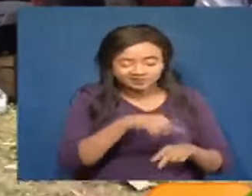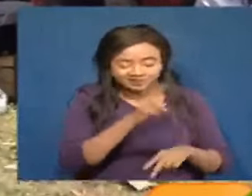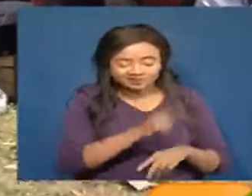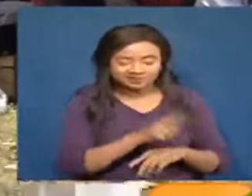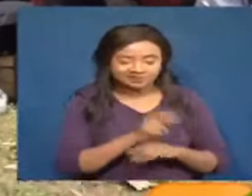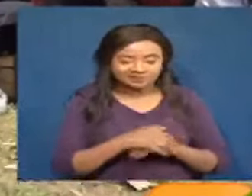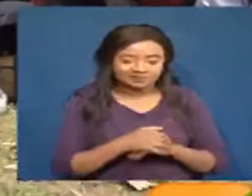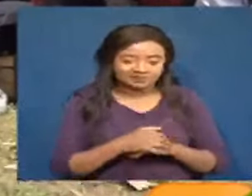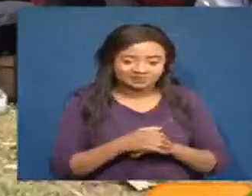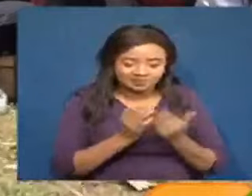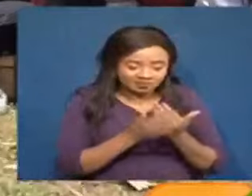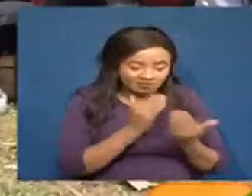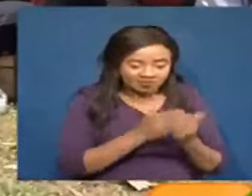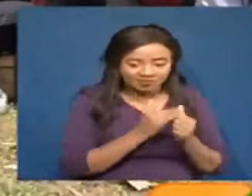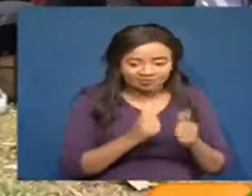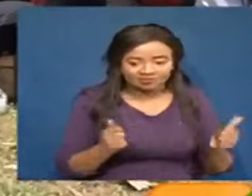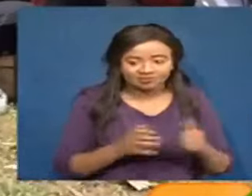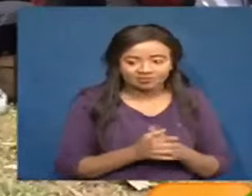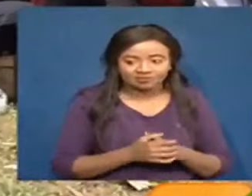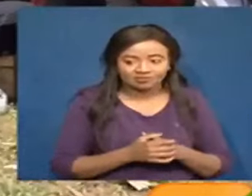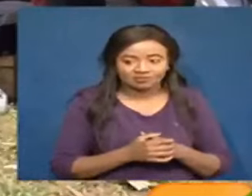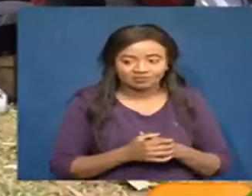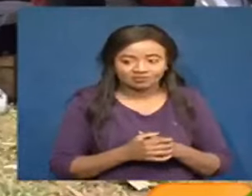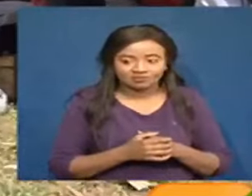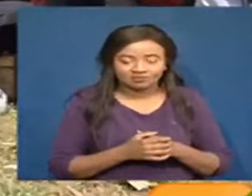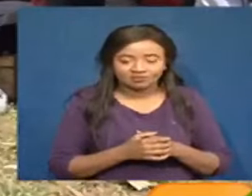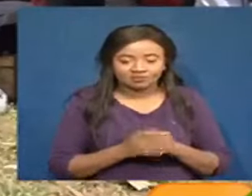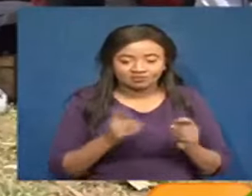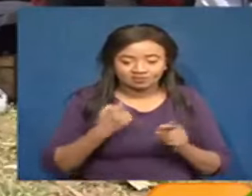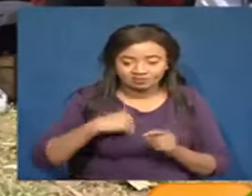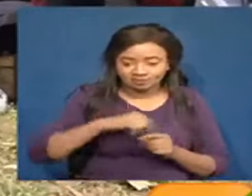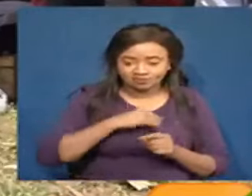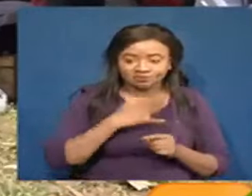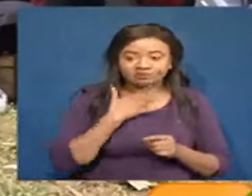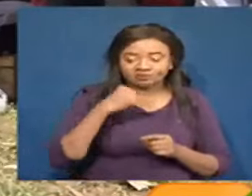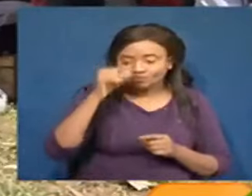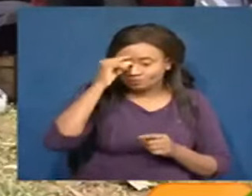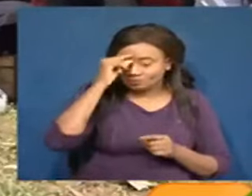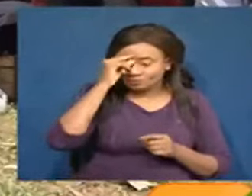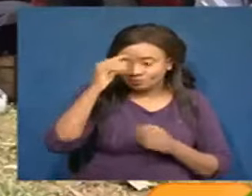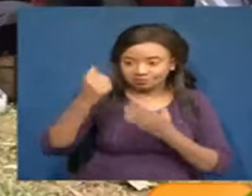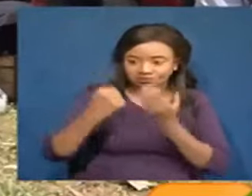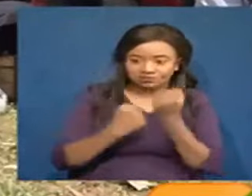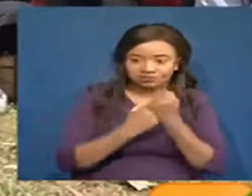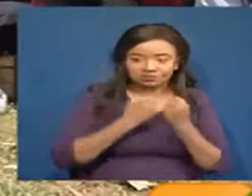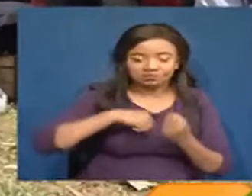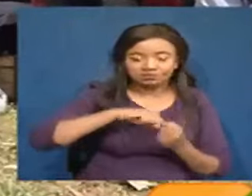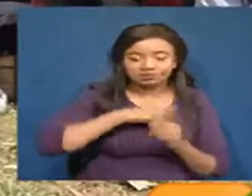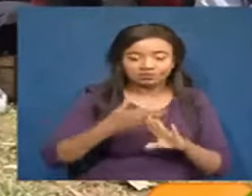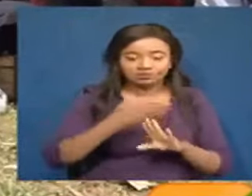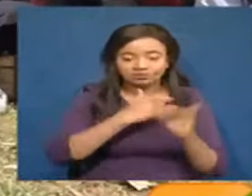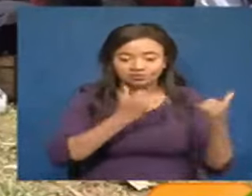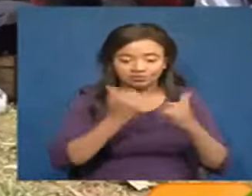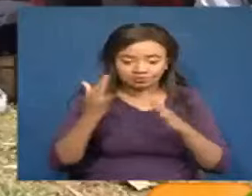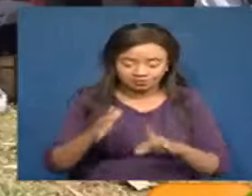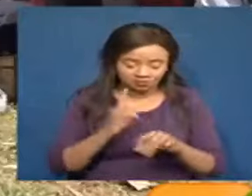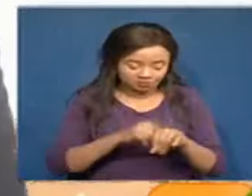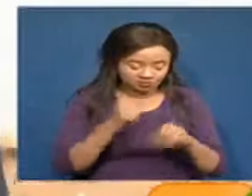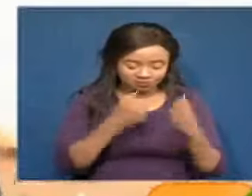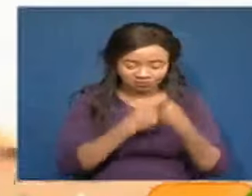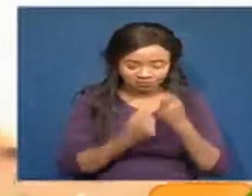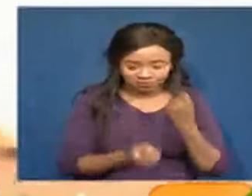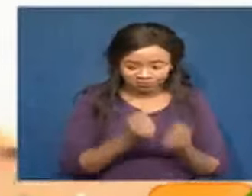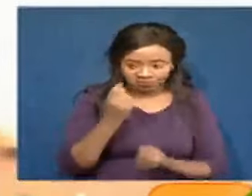but we have done something special to the country where we want the government to support us a lot when we have challenges in